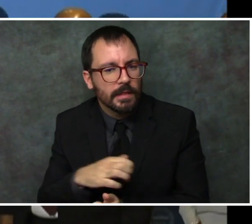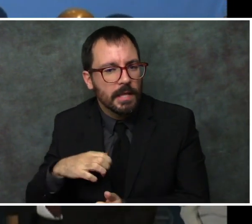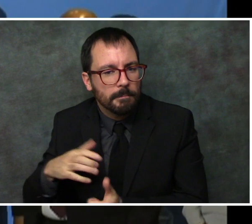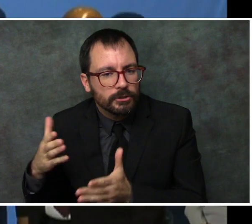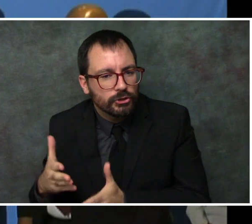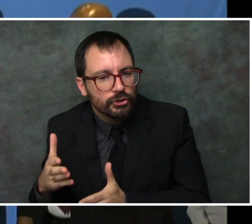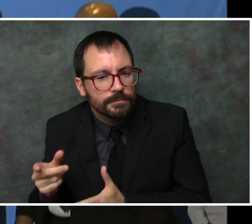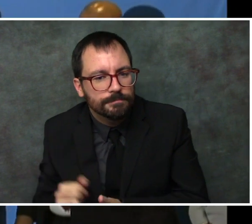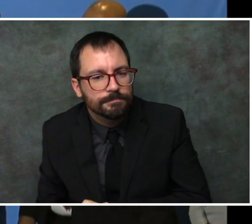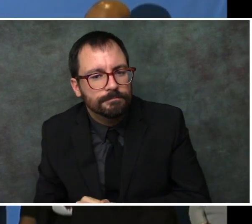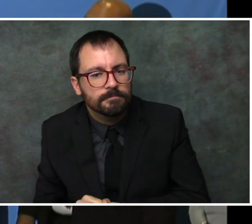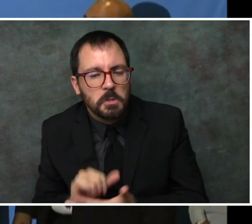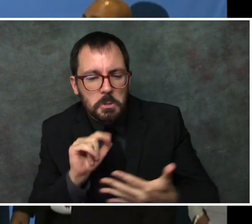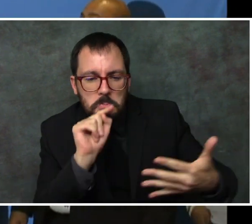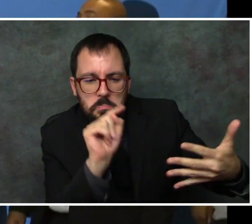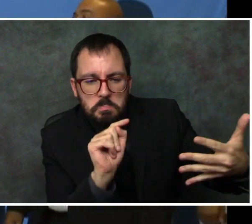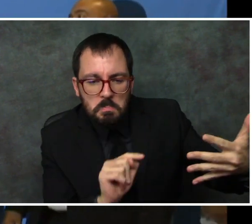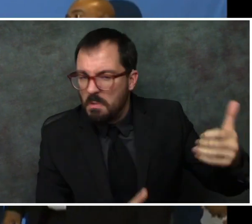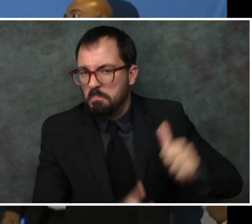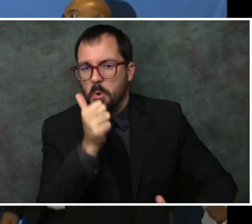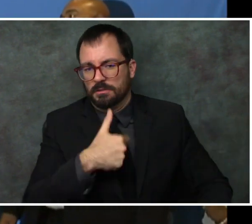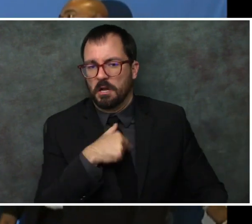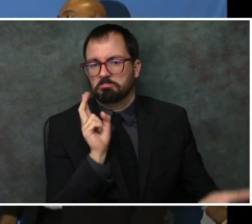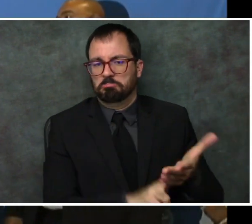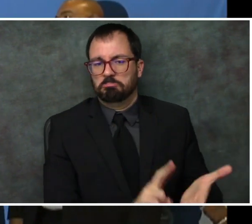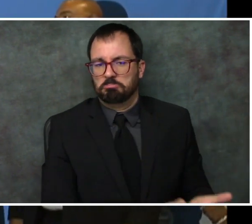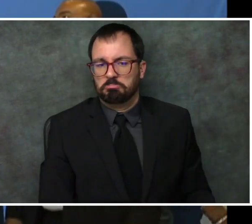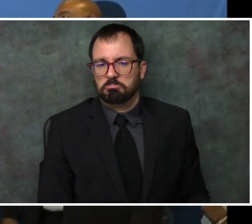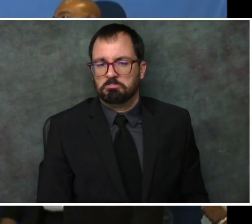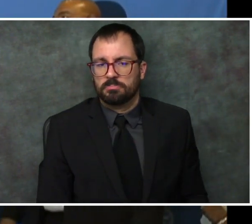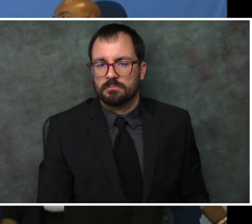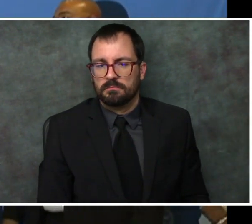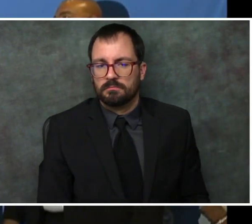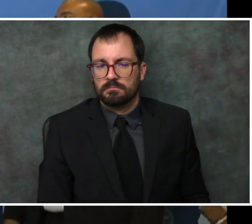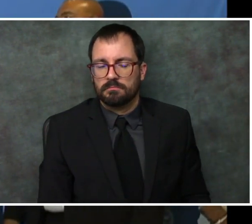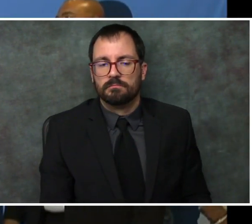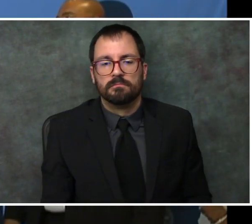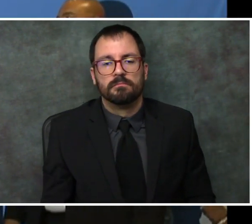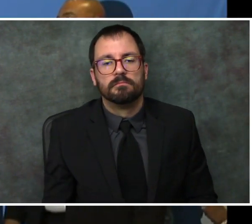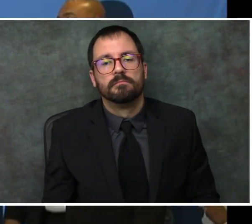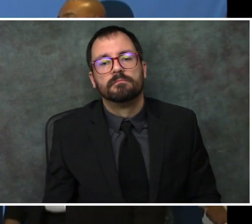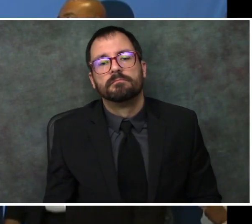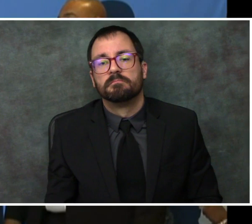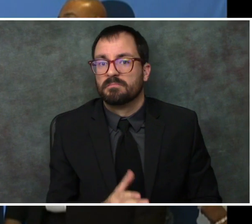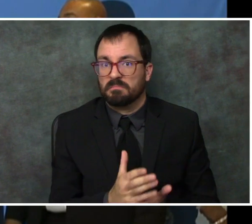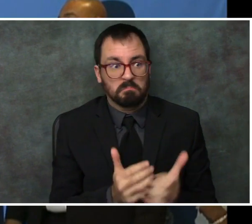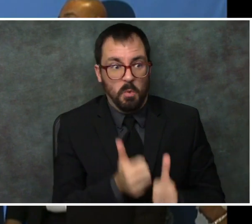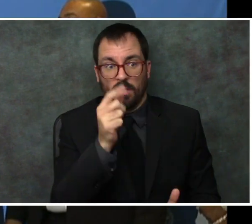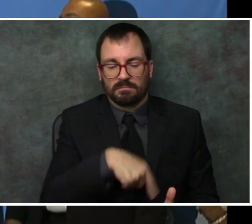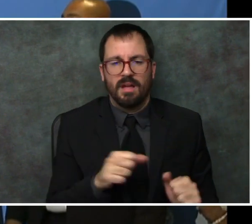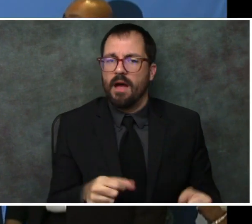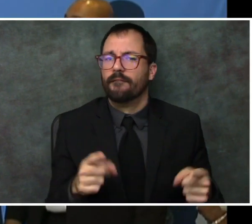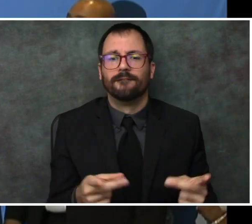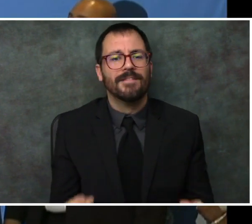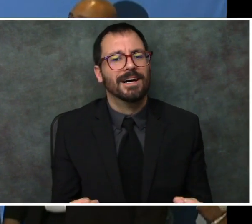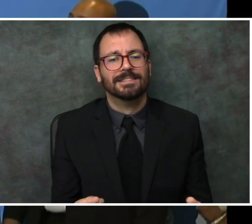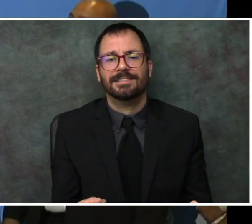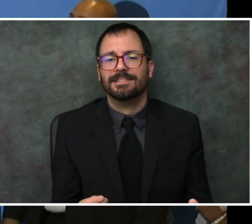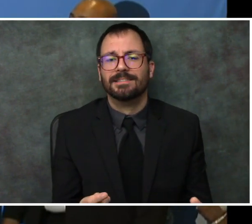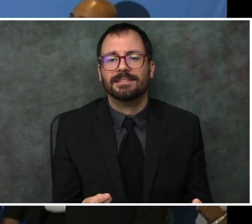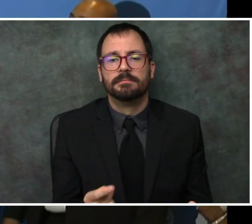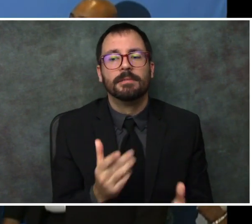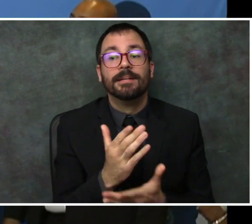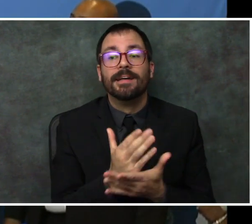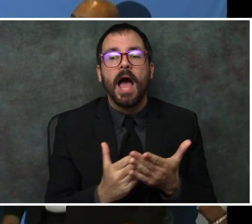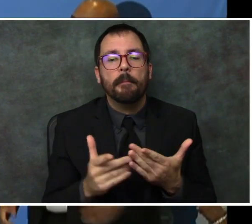that can happen immediately and longer term. That's why the 180-day recommendation, I appreciate that, because when you talk about